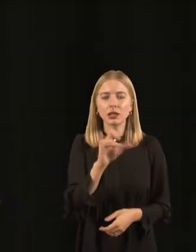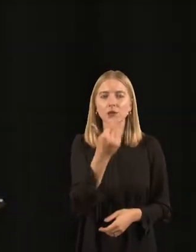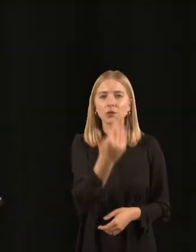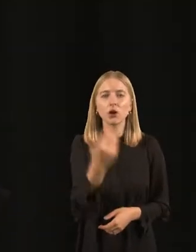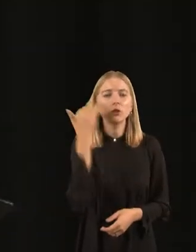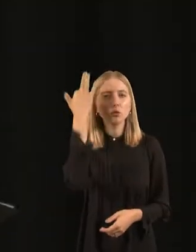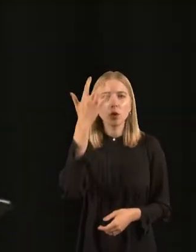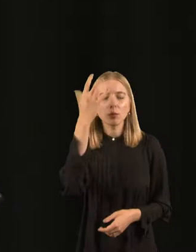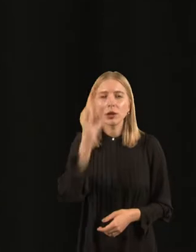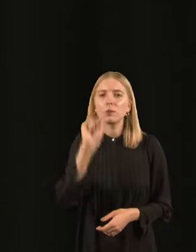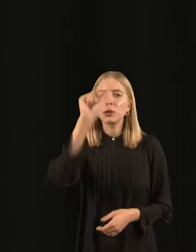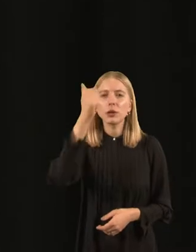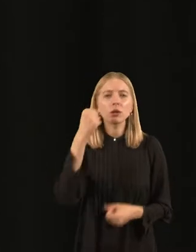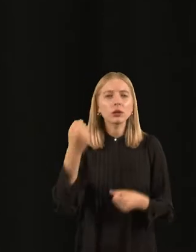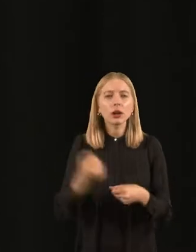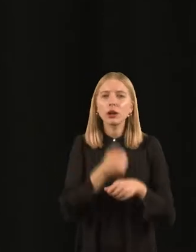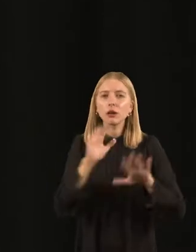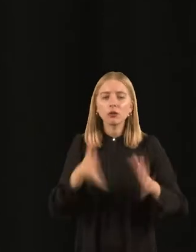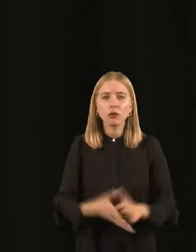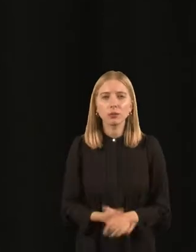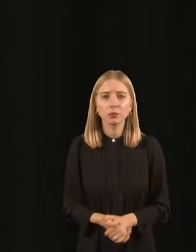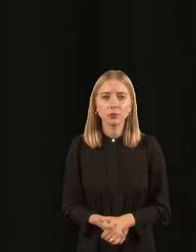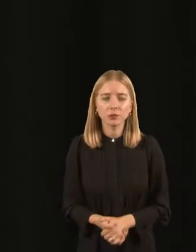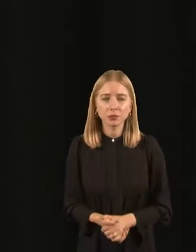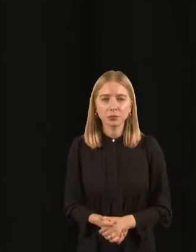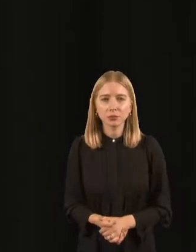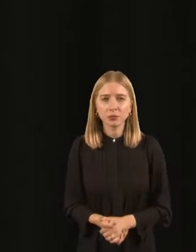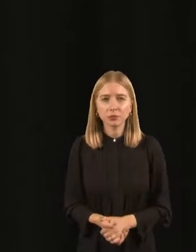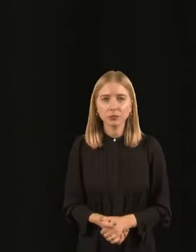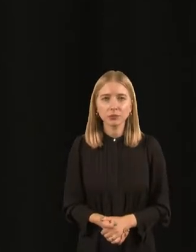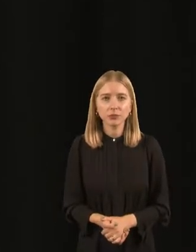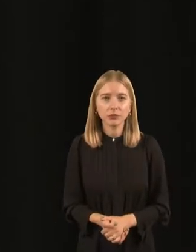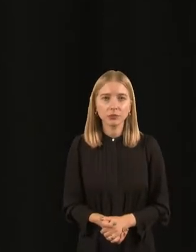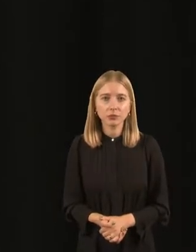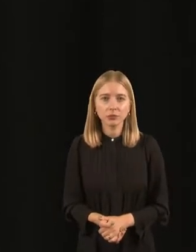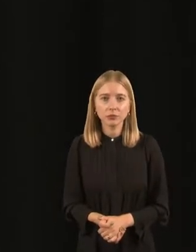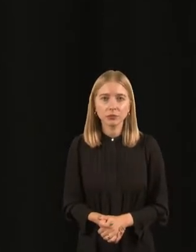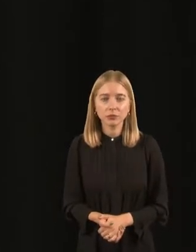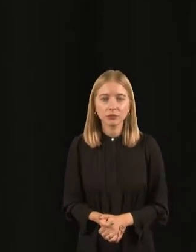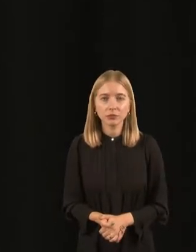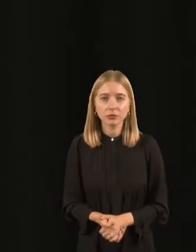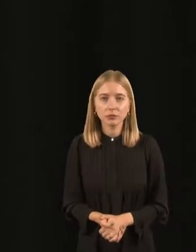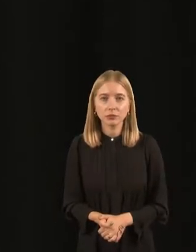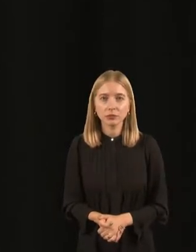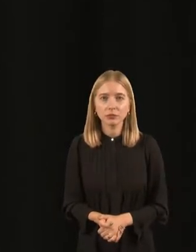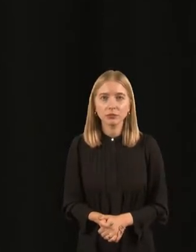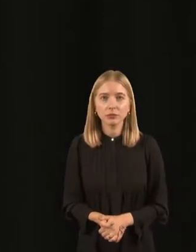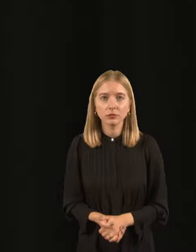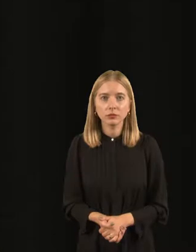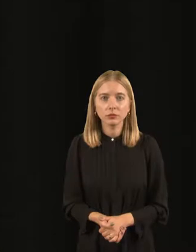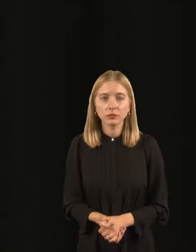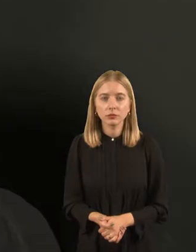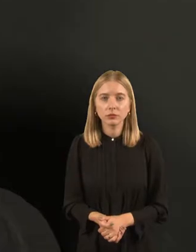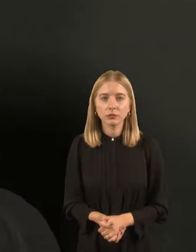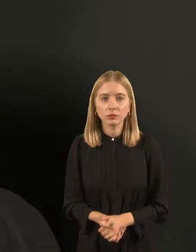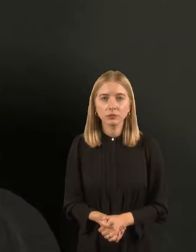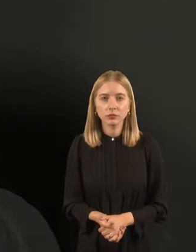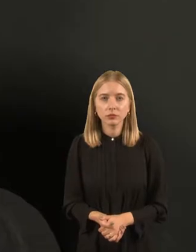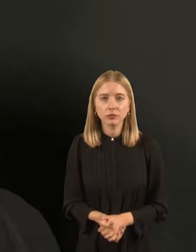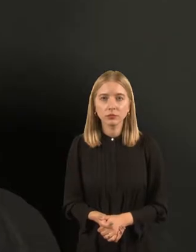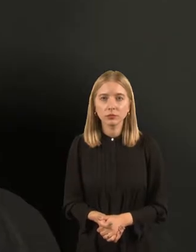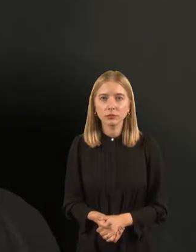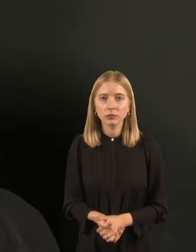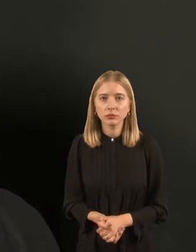different institutions. Right. So, Mr. Sinkevičius, what are your thoughts? Well, I have to